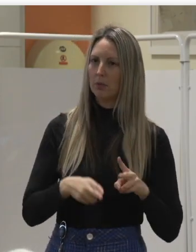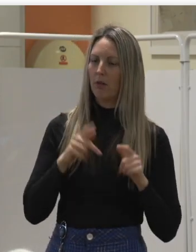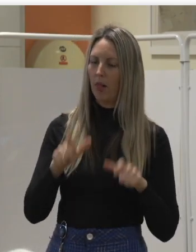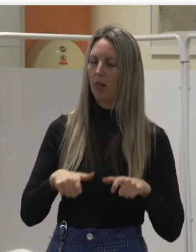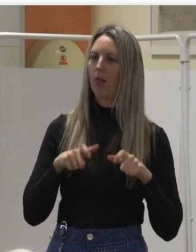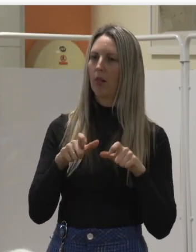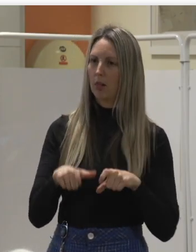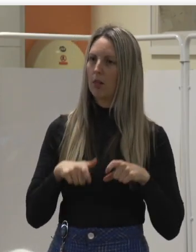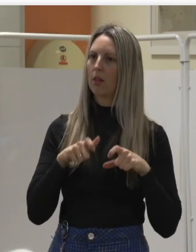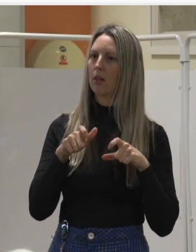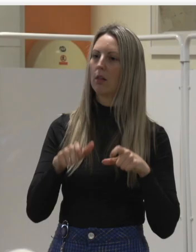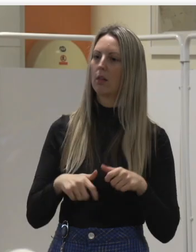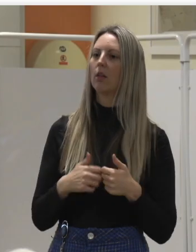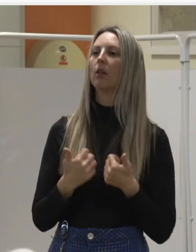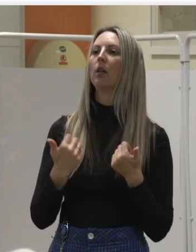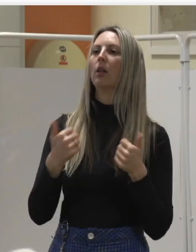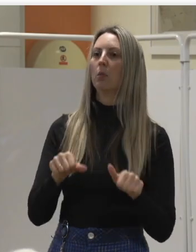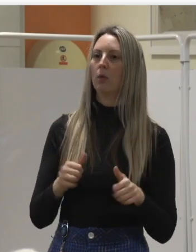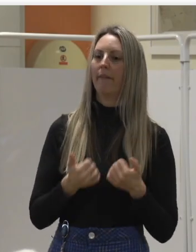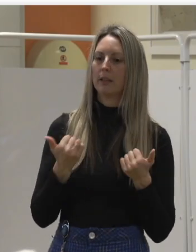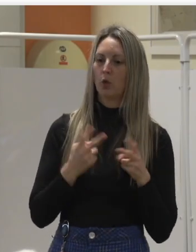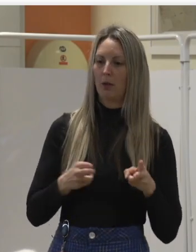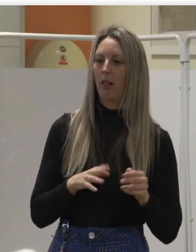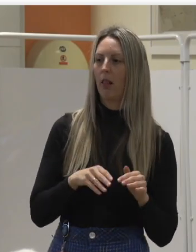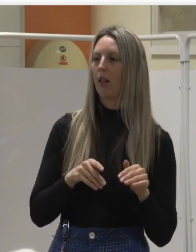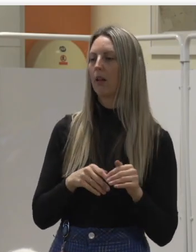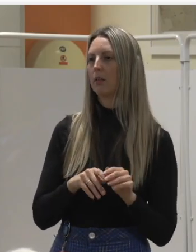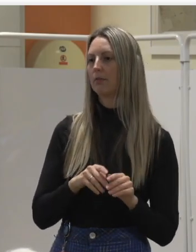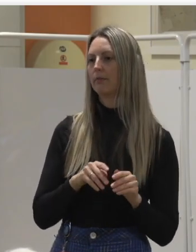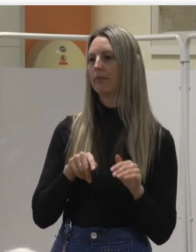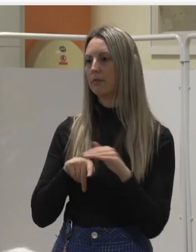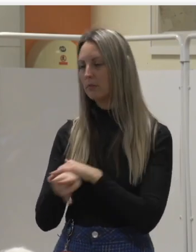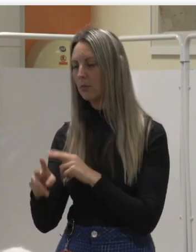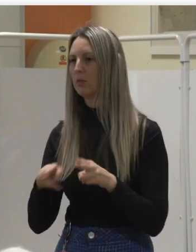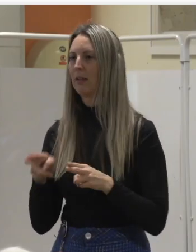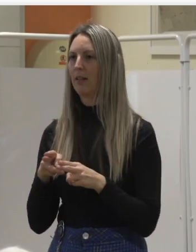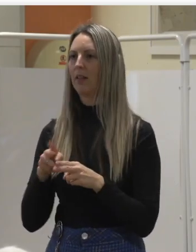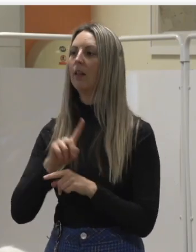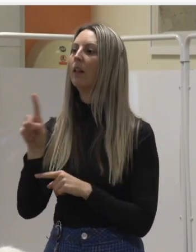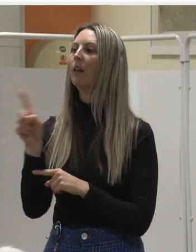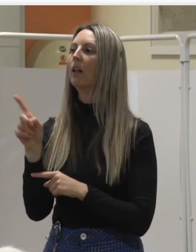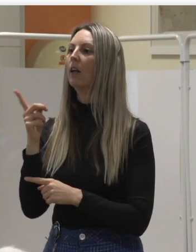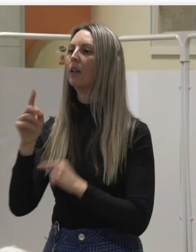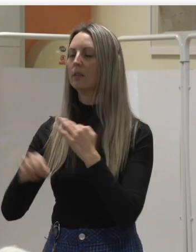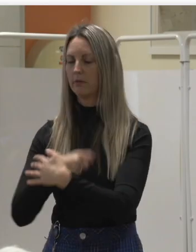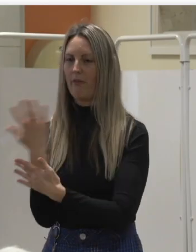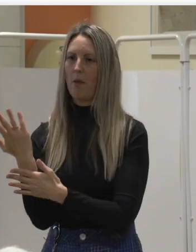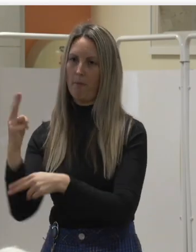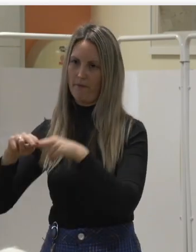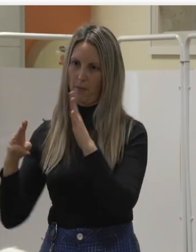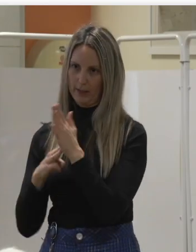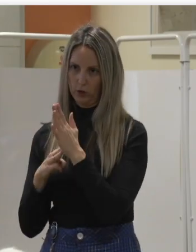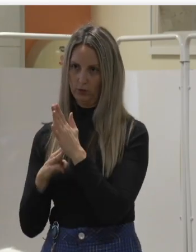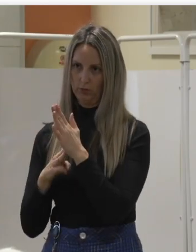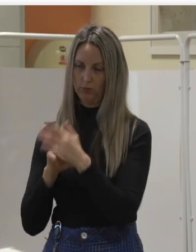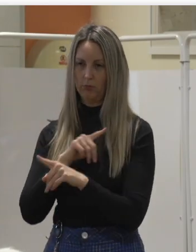with symptoms which are what we later on diagnose as fibromyalgia. You might have heard